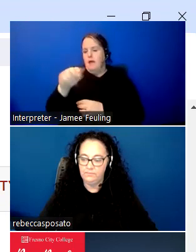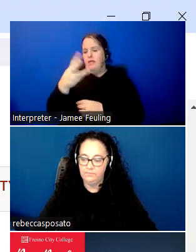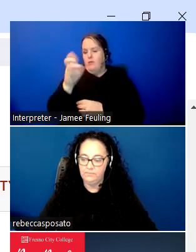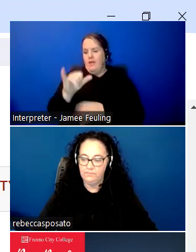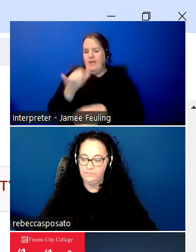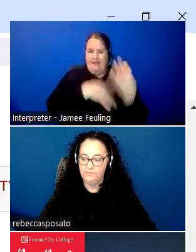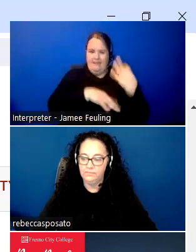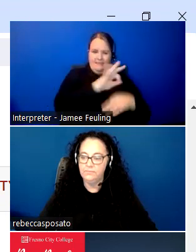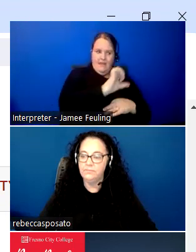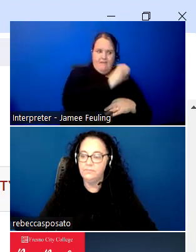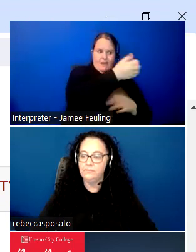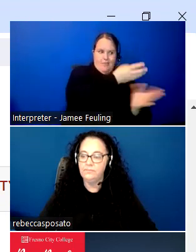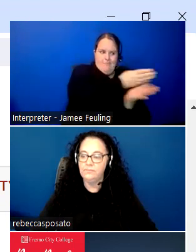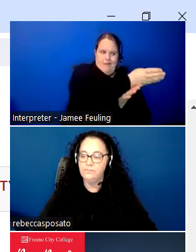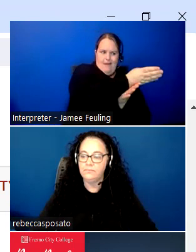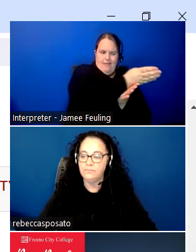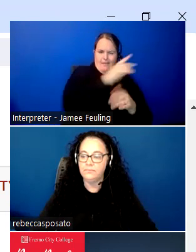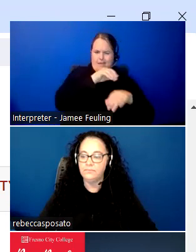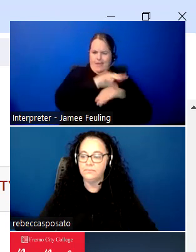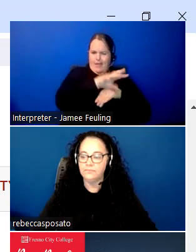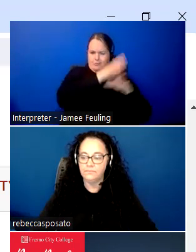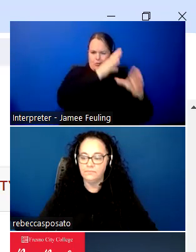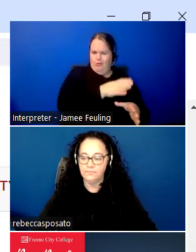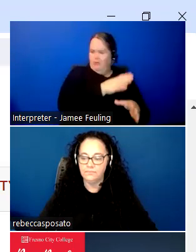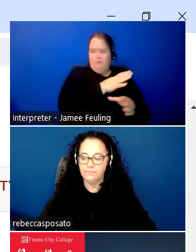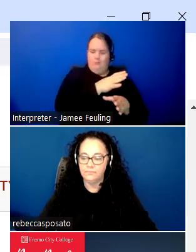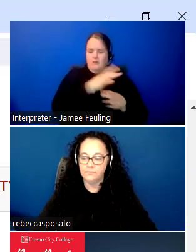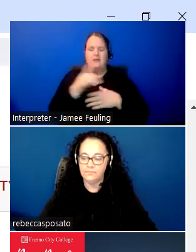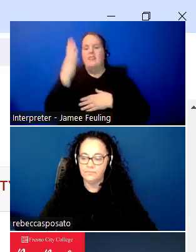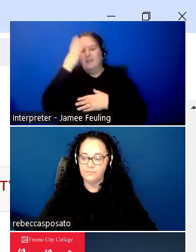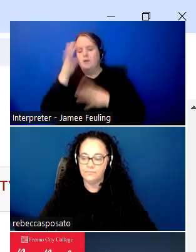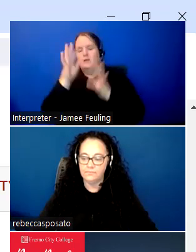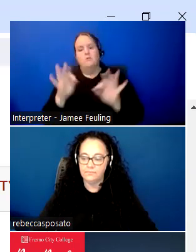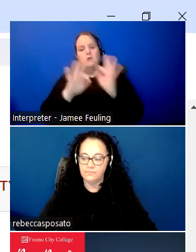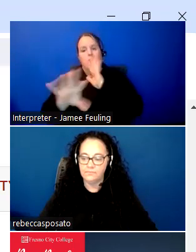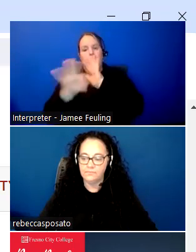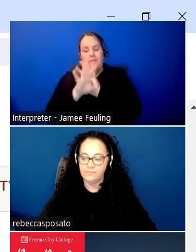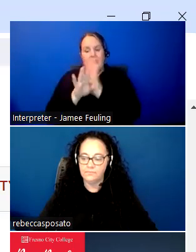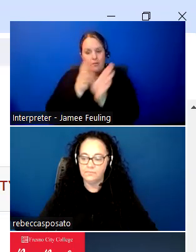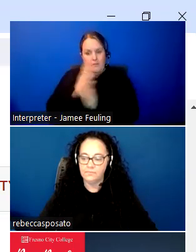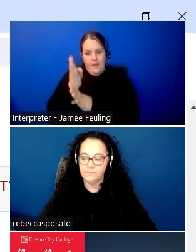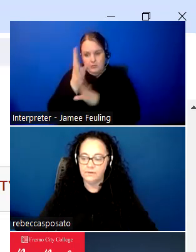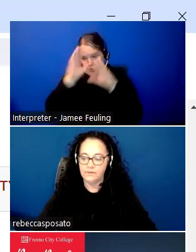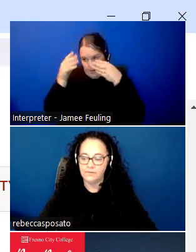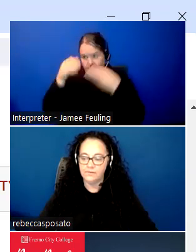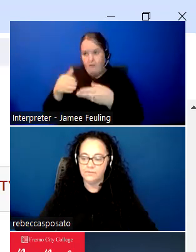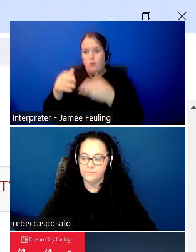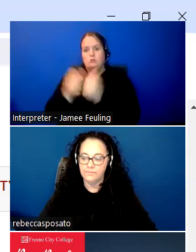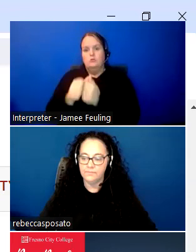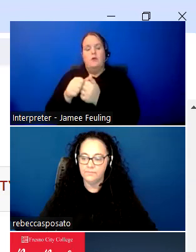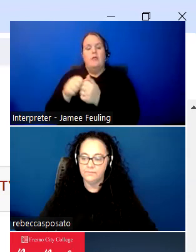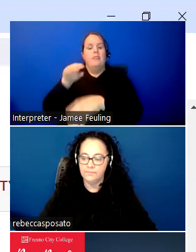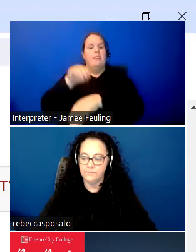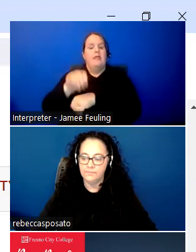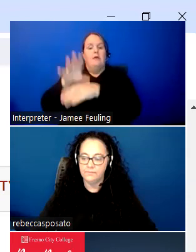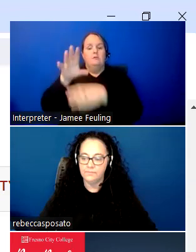And that's why it's another reason it's so important to have your major selected. So that way you can stick with the academic counselor